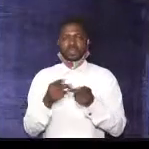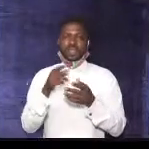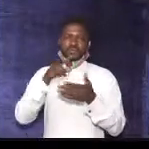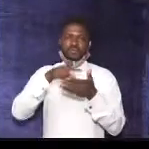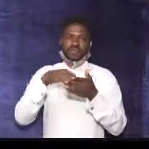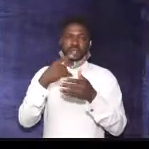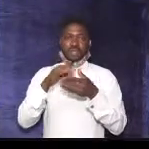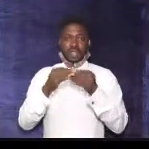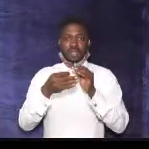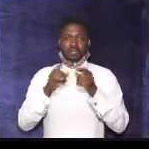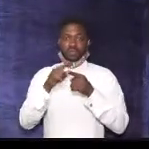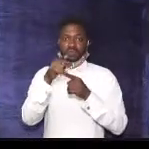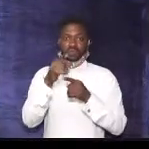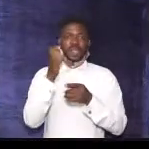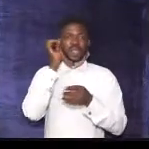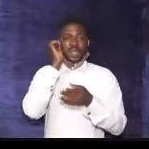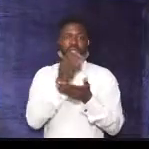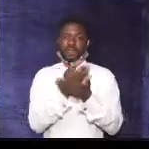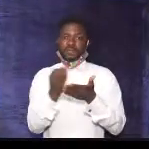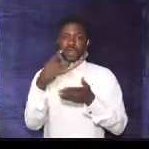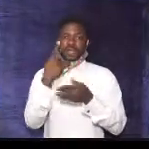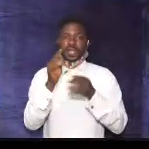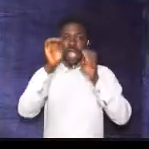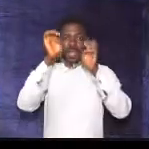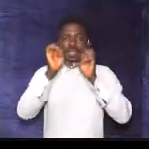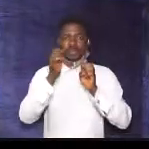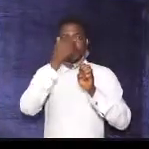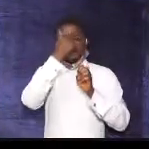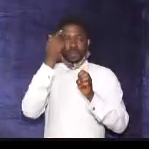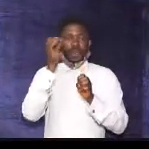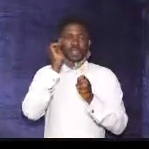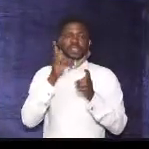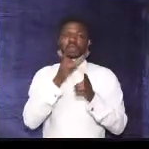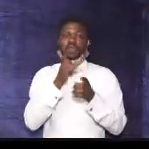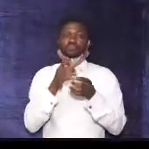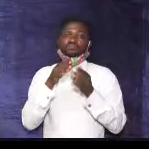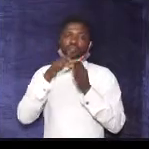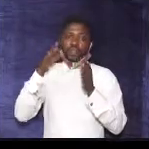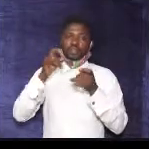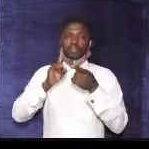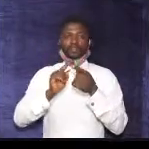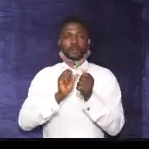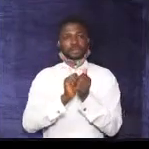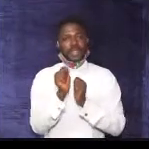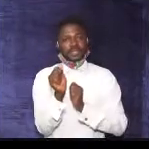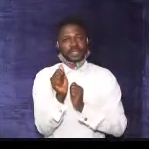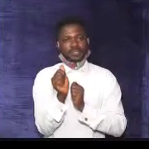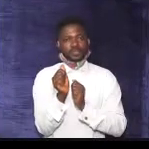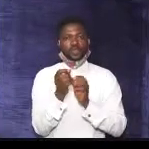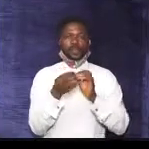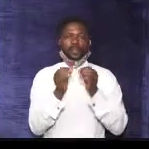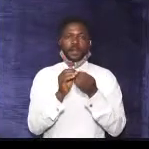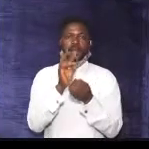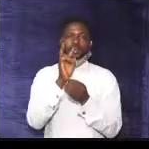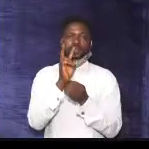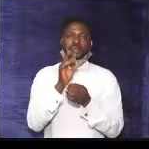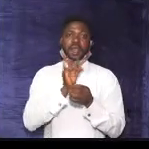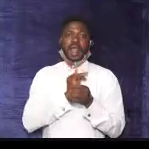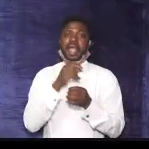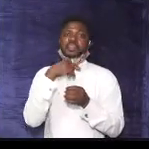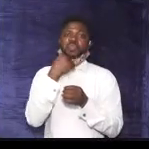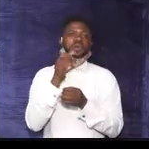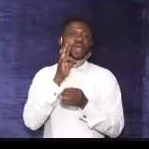let me read the sentences to you. He failed the examination because he didn't study to pass.